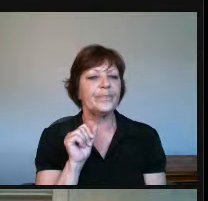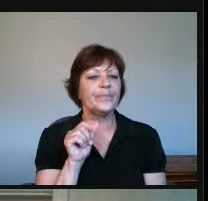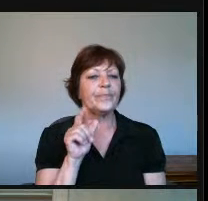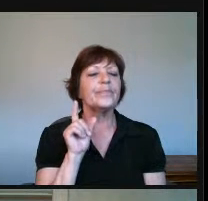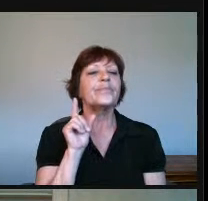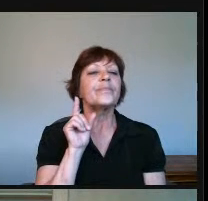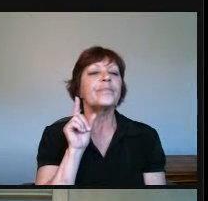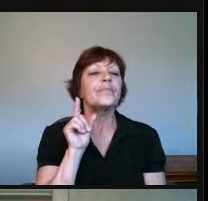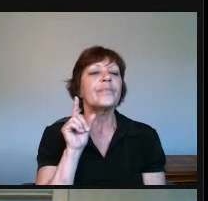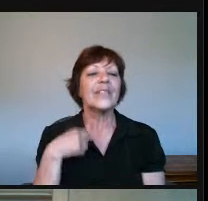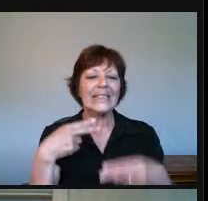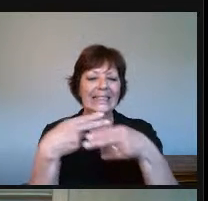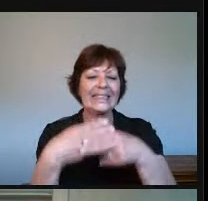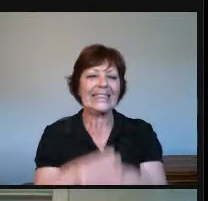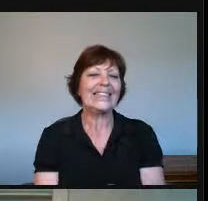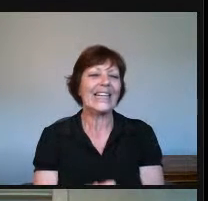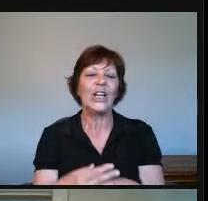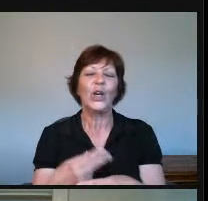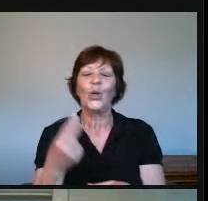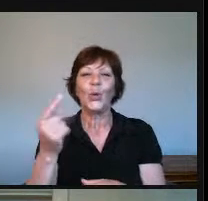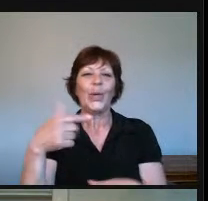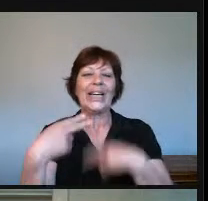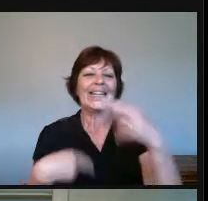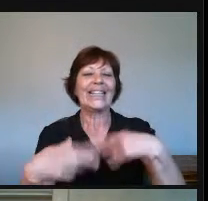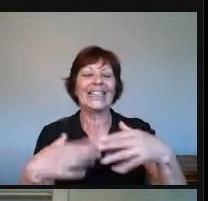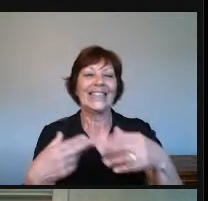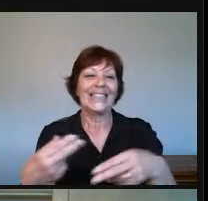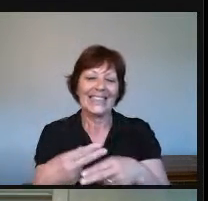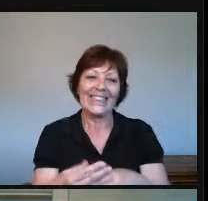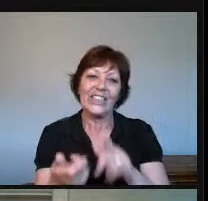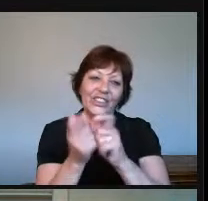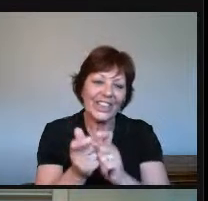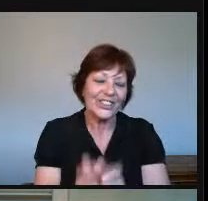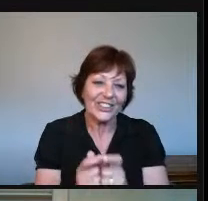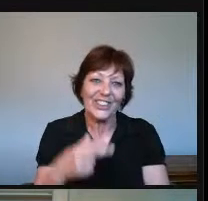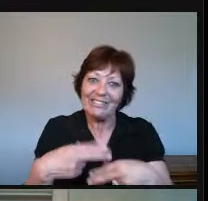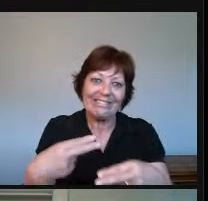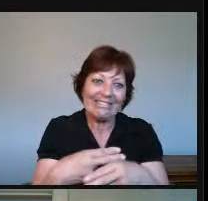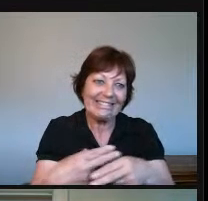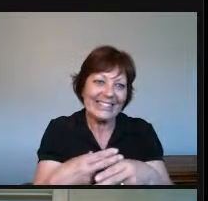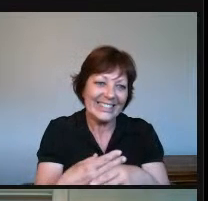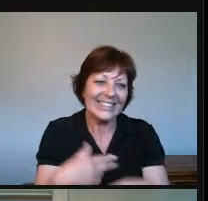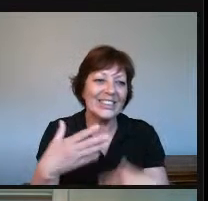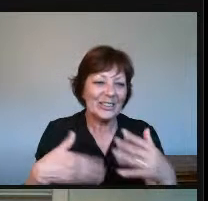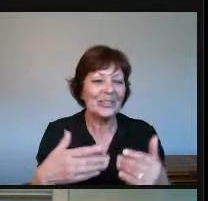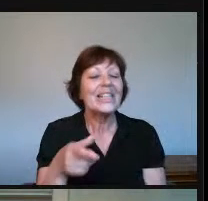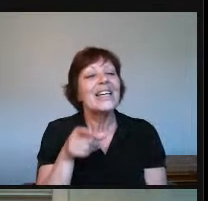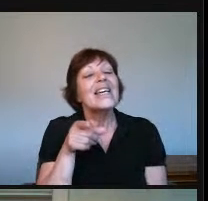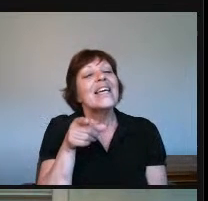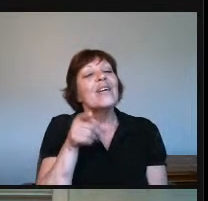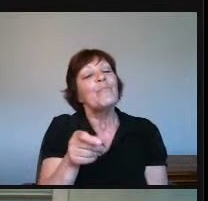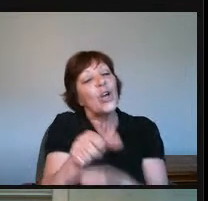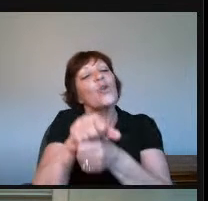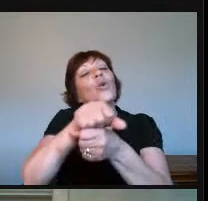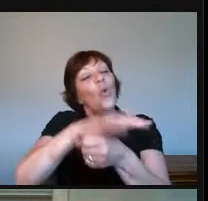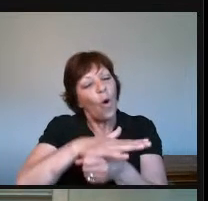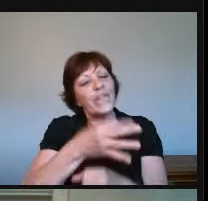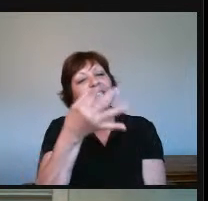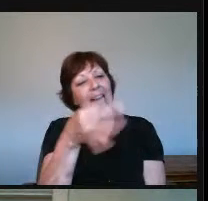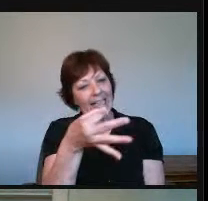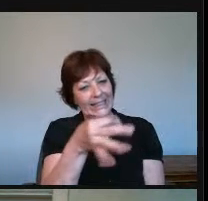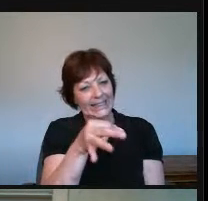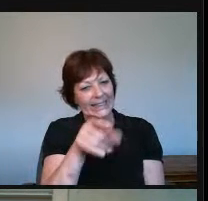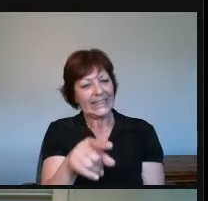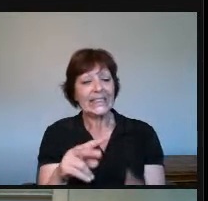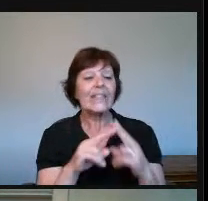slides. We put these slides together very rapidly. They just keep moving because the subject keeps moving. So COVID-19 we've talked about is